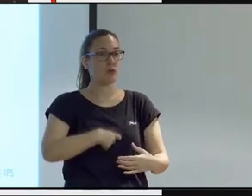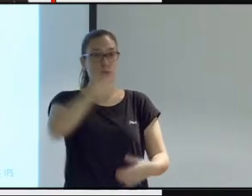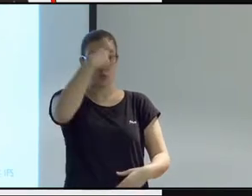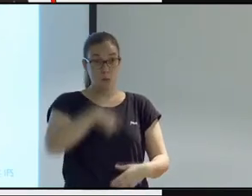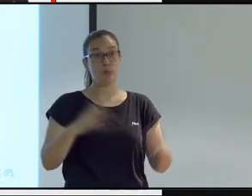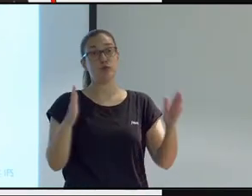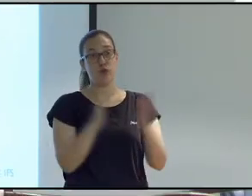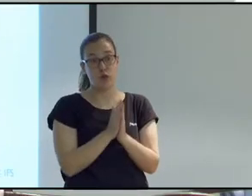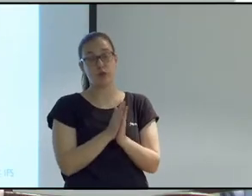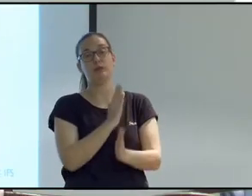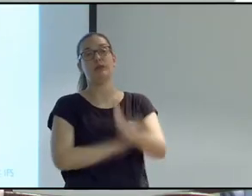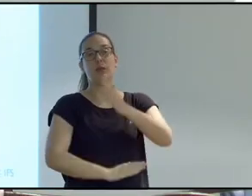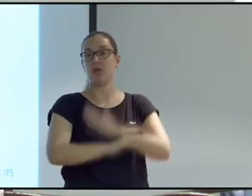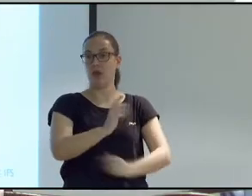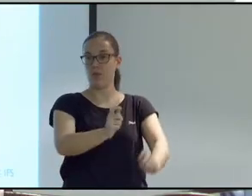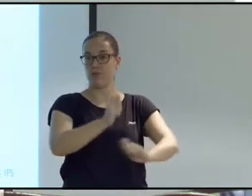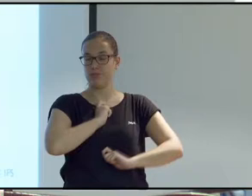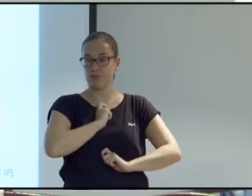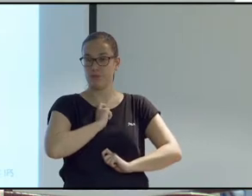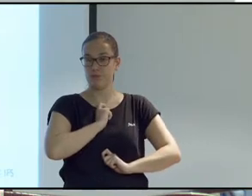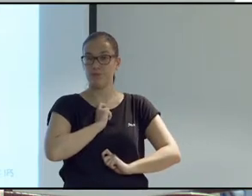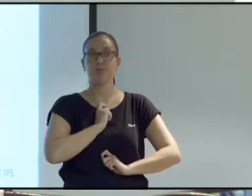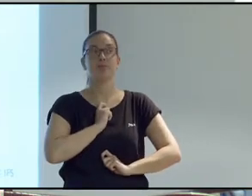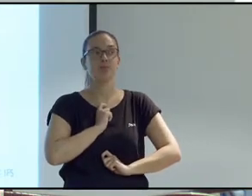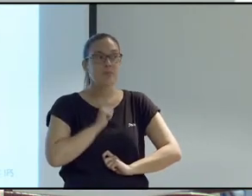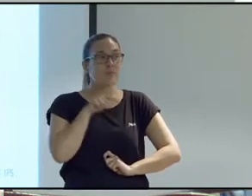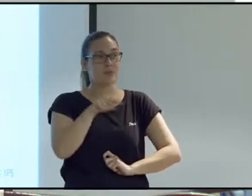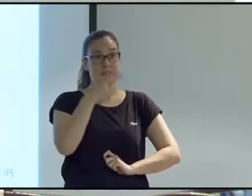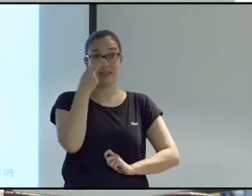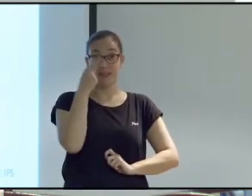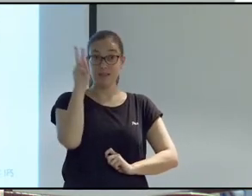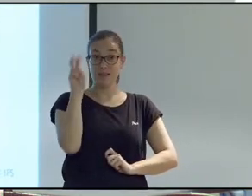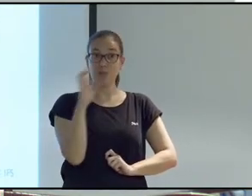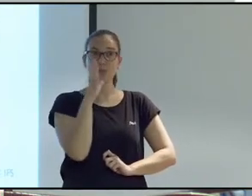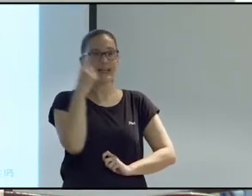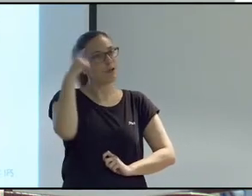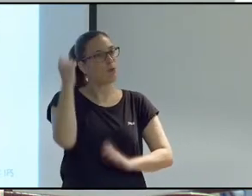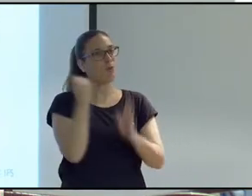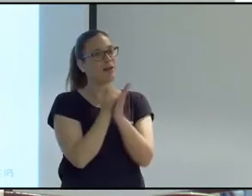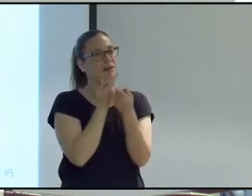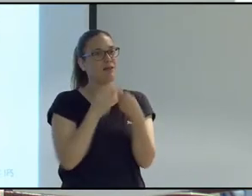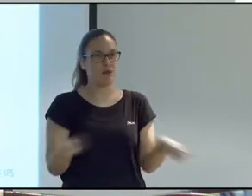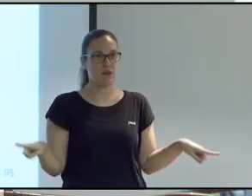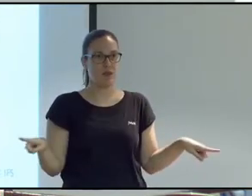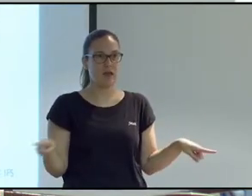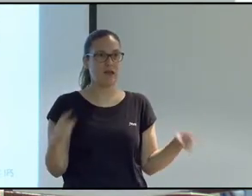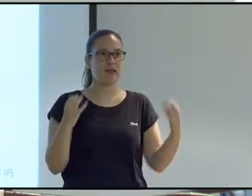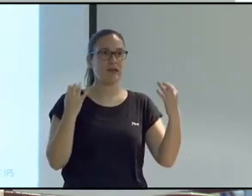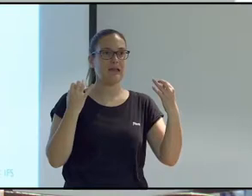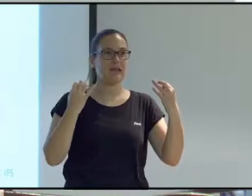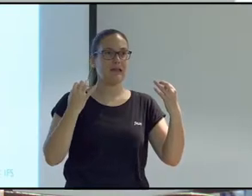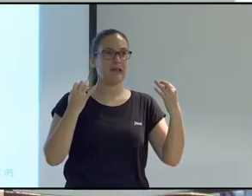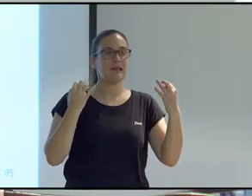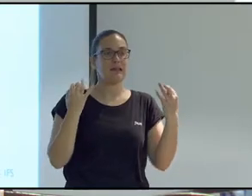So these will be bodies that will have a disability, because this shows